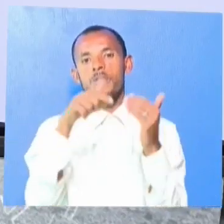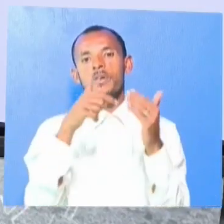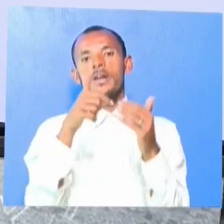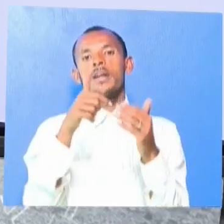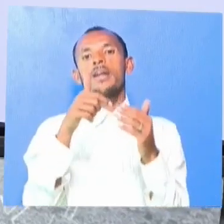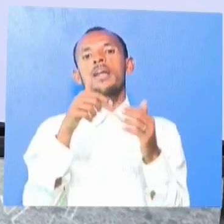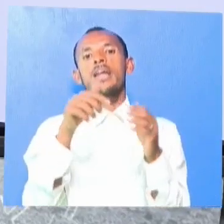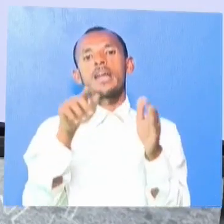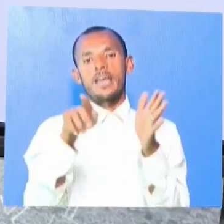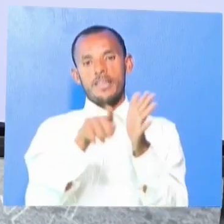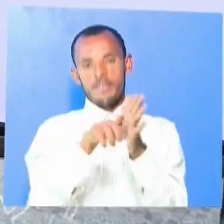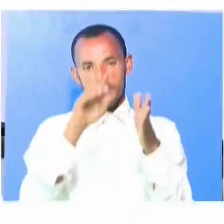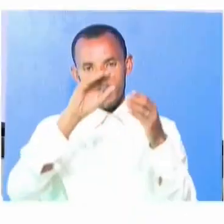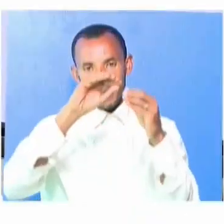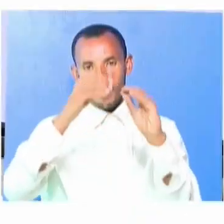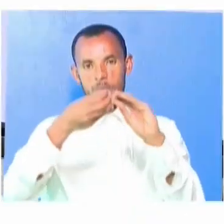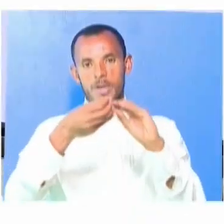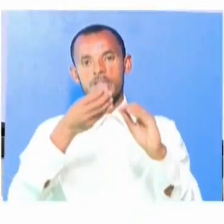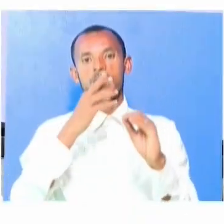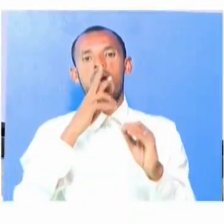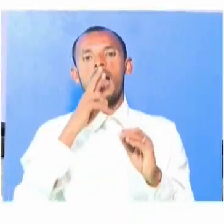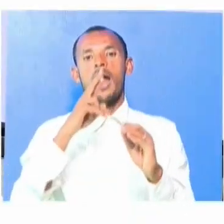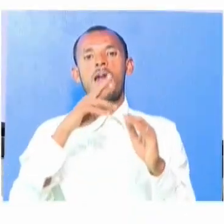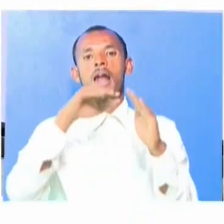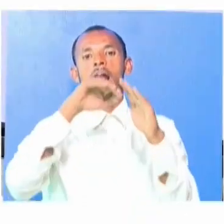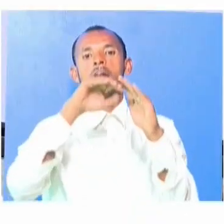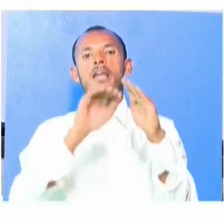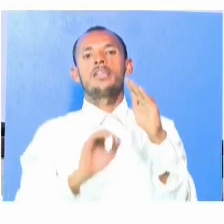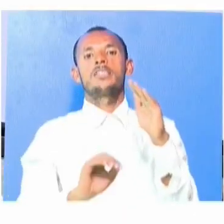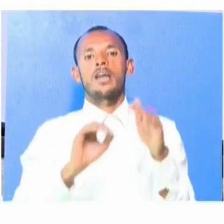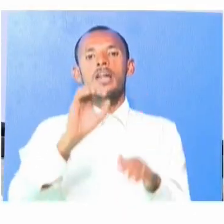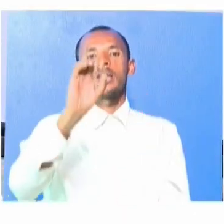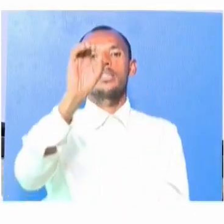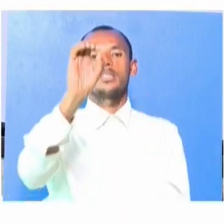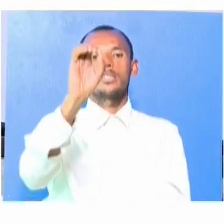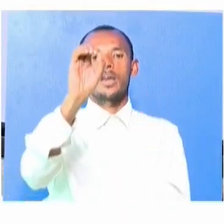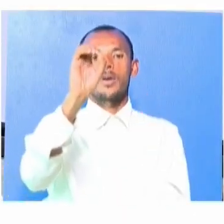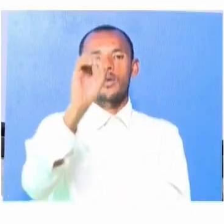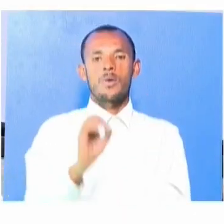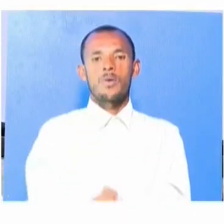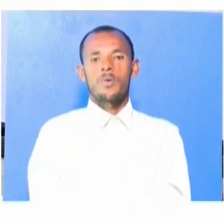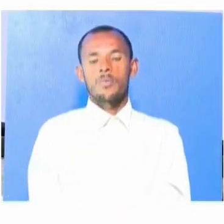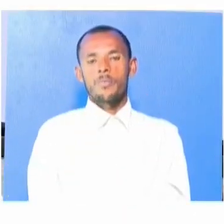Therefore, negative numbers, we can say in this form, negative numbers